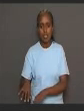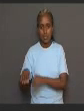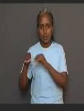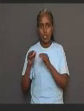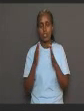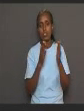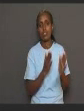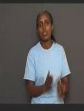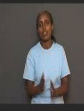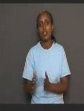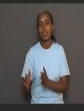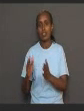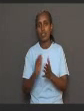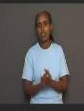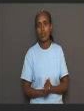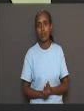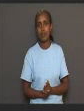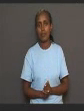Students, let's get ready.